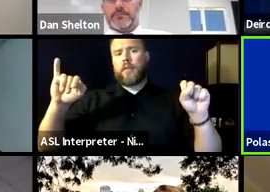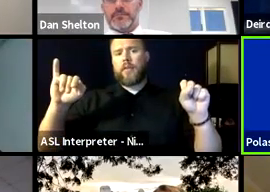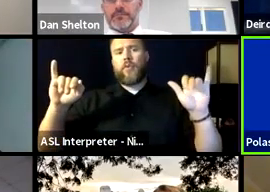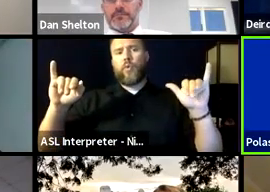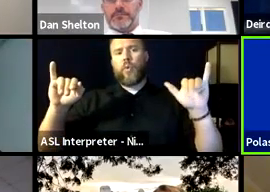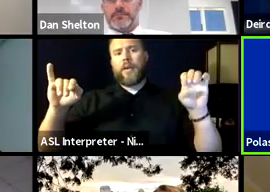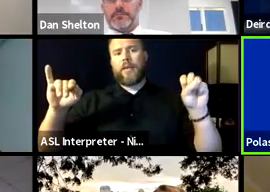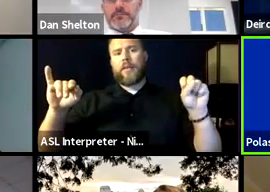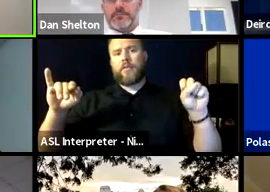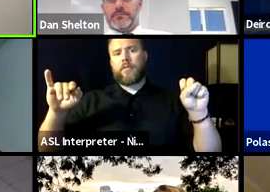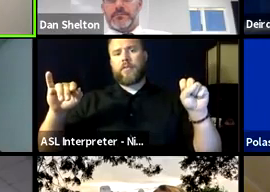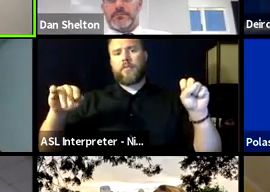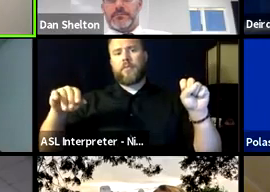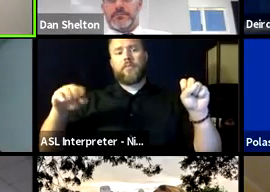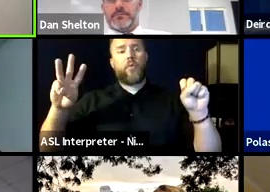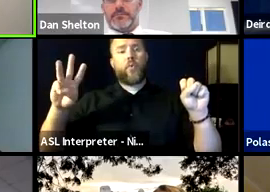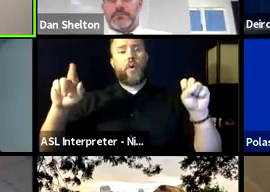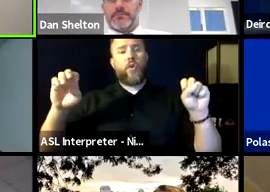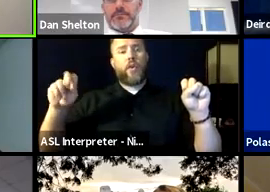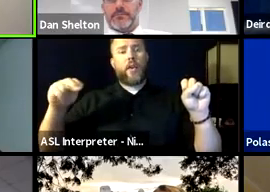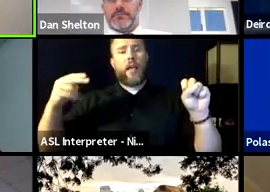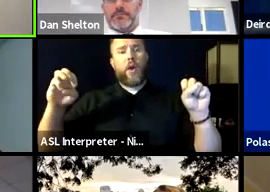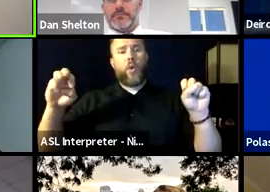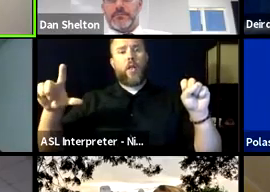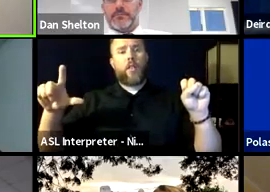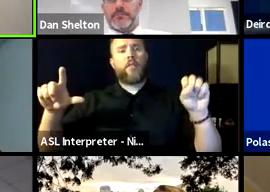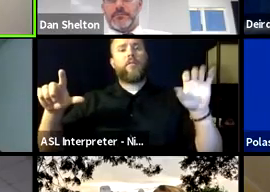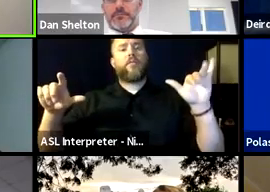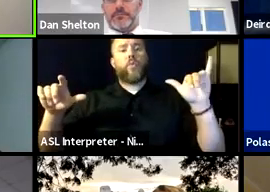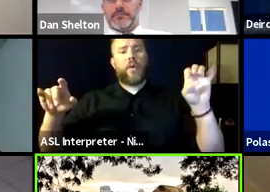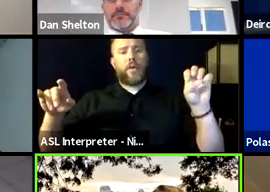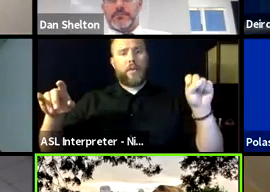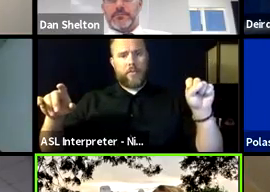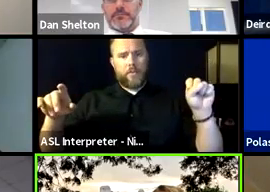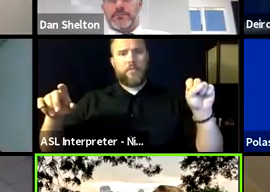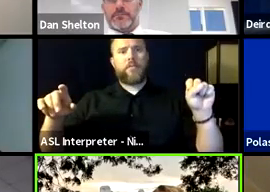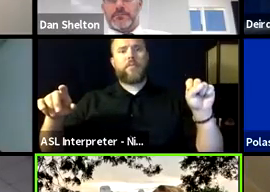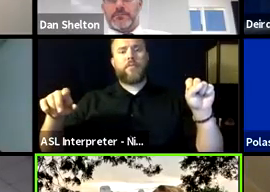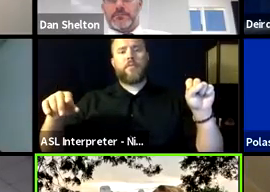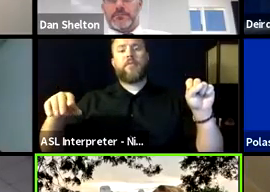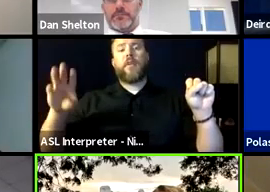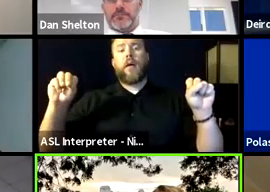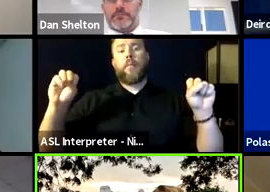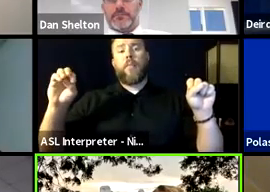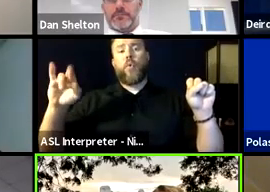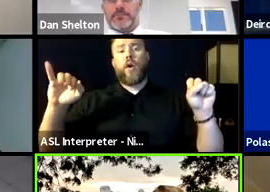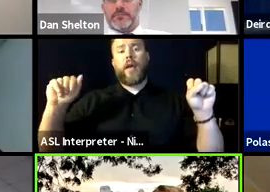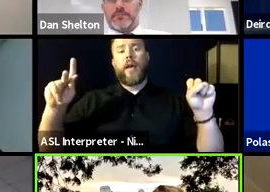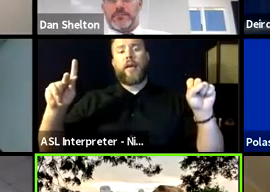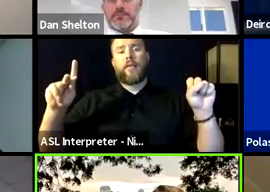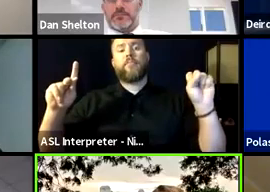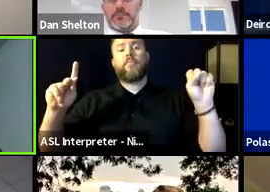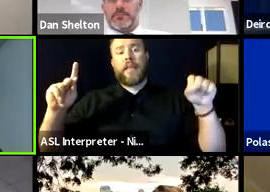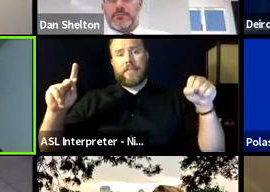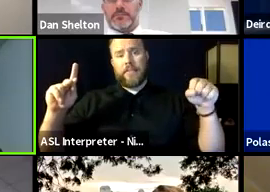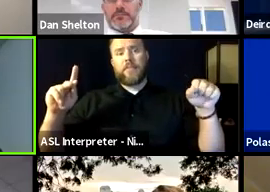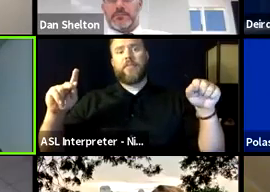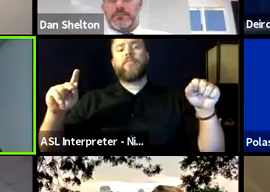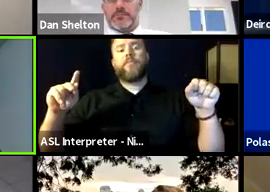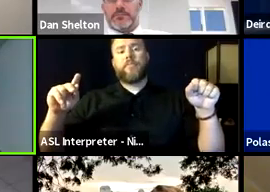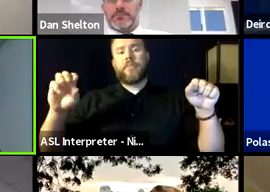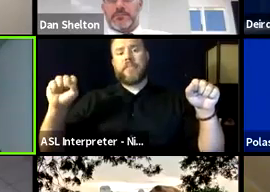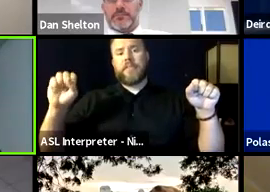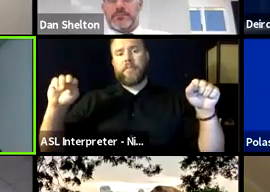Mr. Howell? Warren Howell, yes. Moriak? Monica Moriak, yes. Mrs. Smith Tucker? Alethea Smith